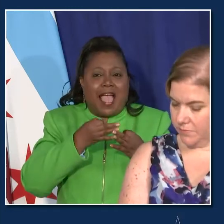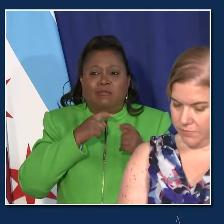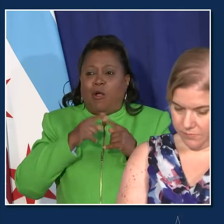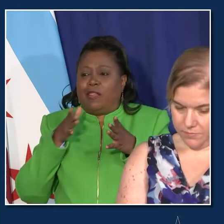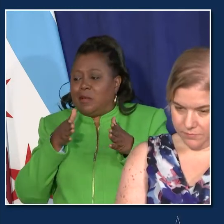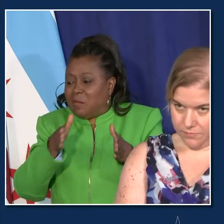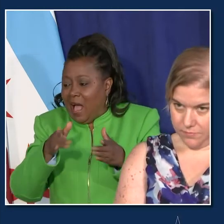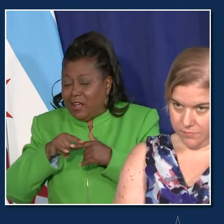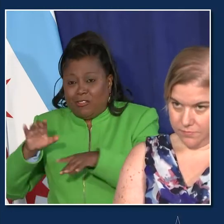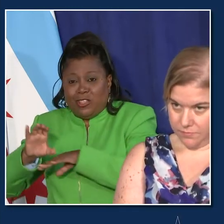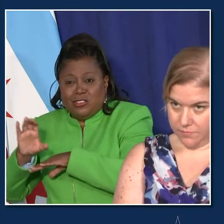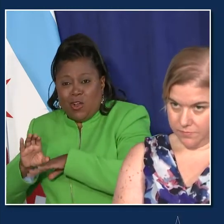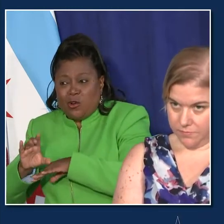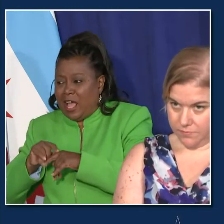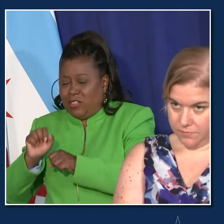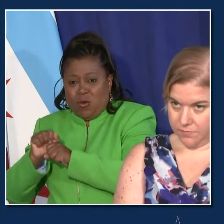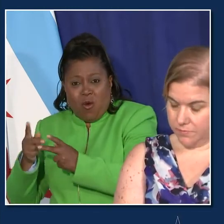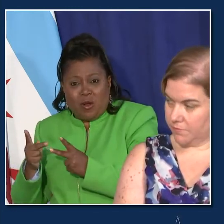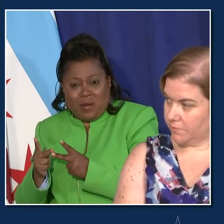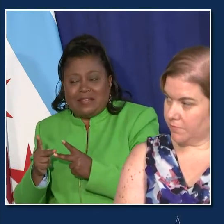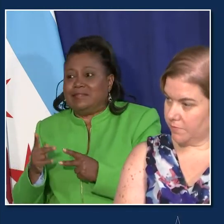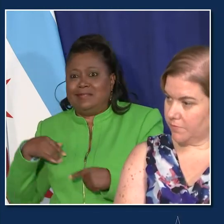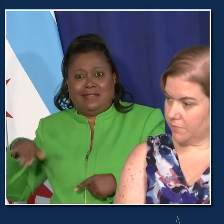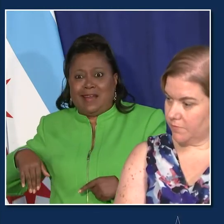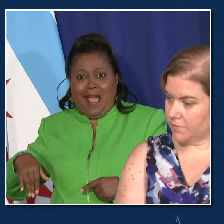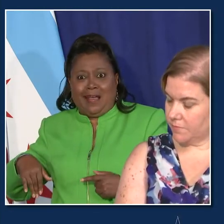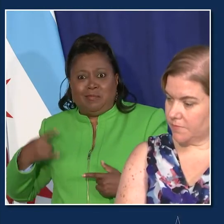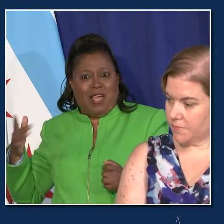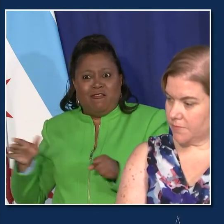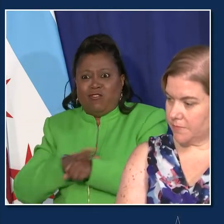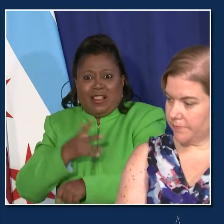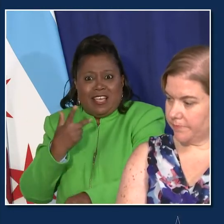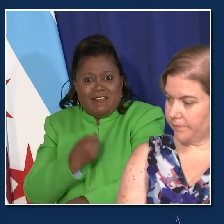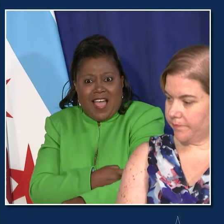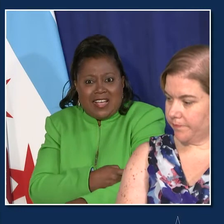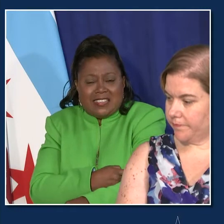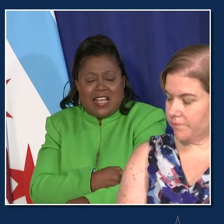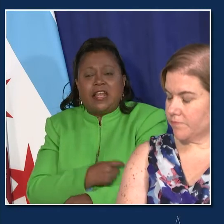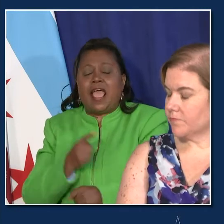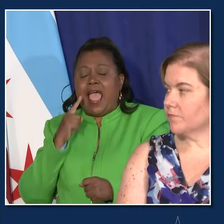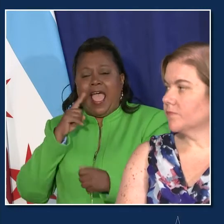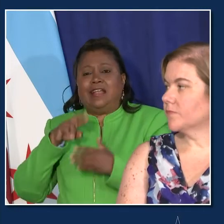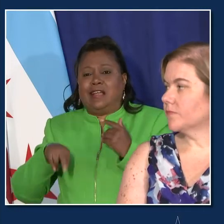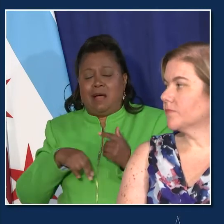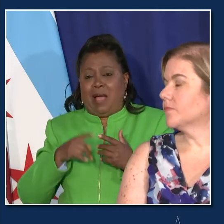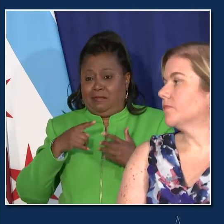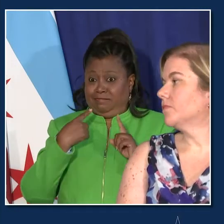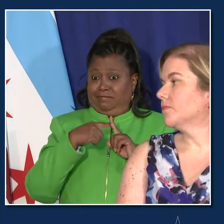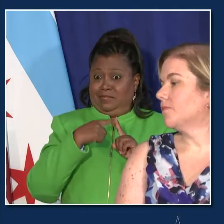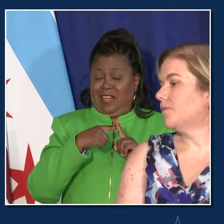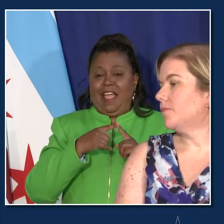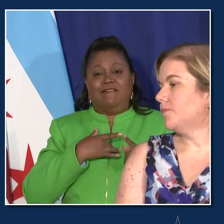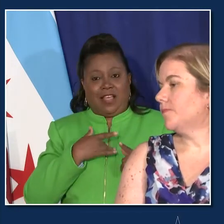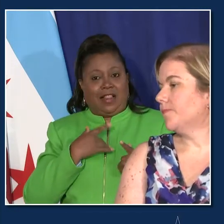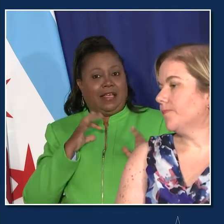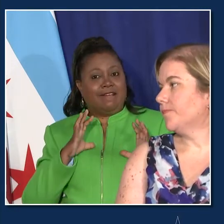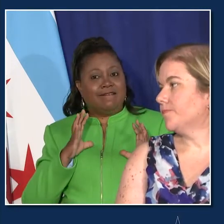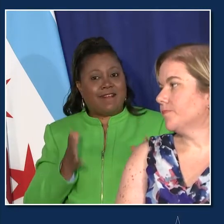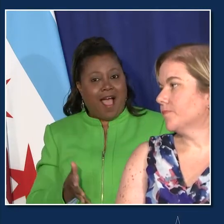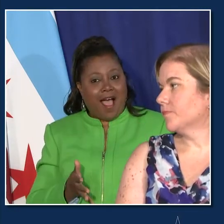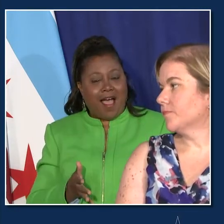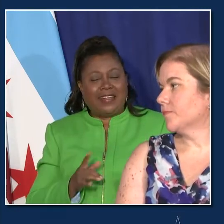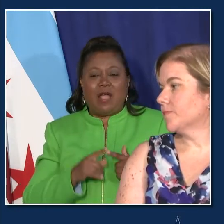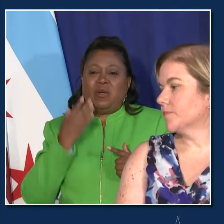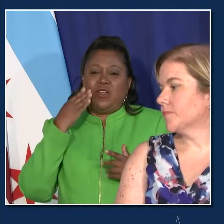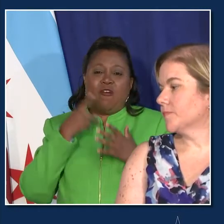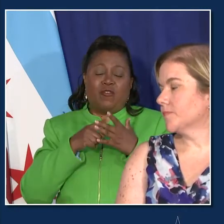their block, at their church, at their workplace that hasn't been fully vaccinated and come out on the other side feeling just fine. And